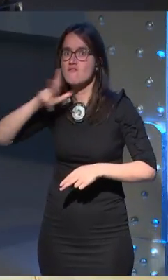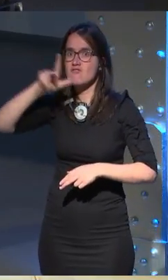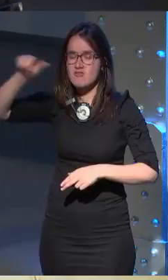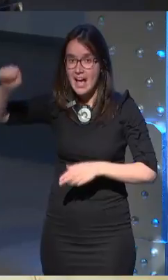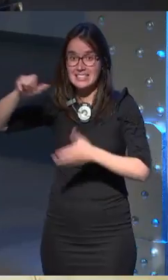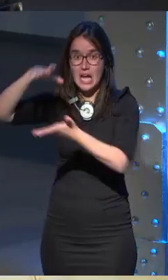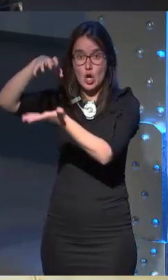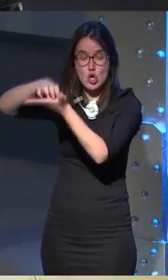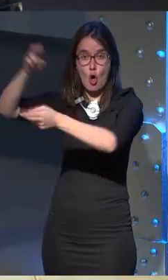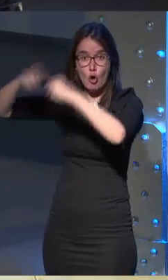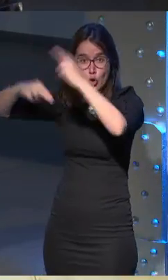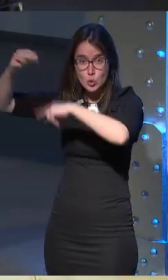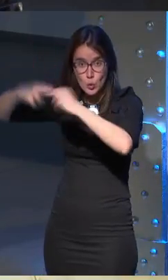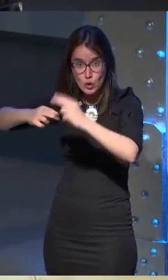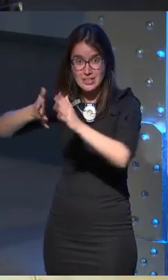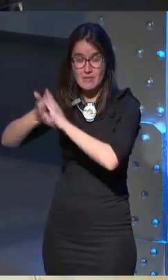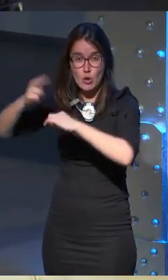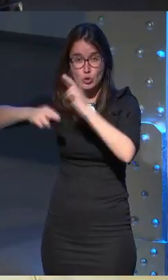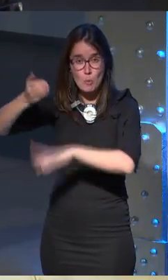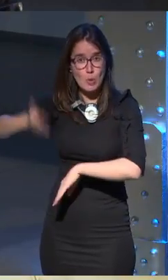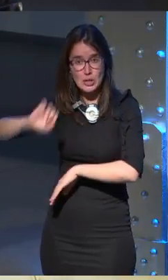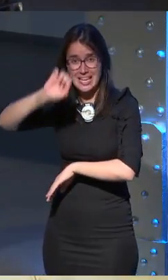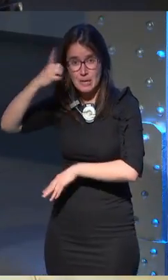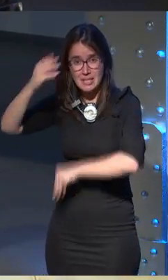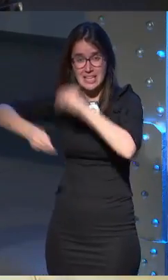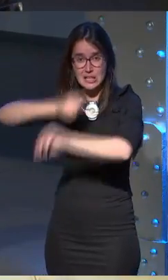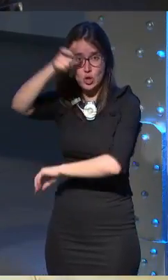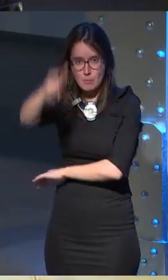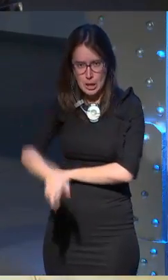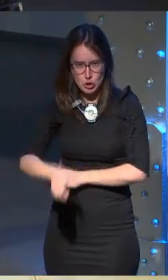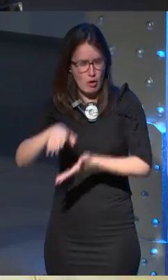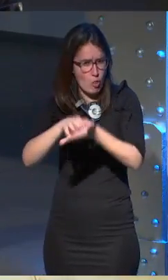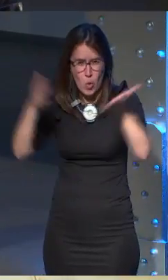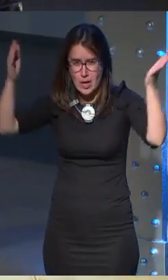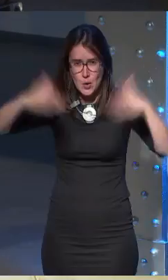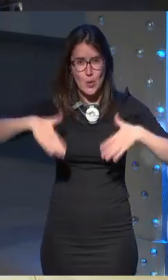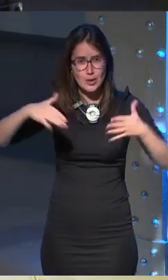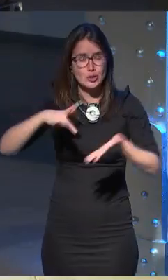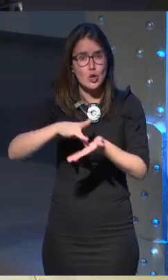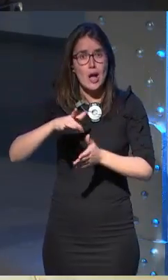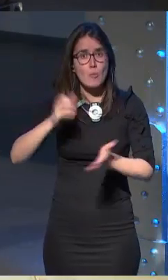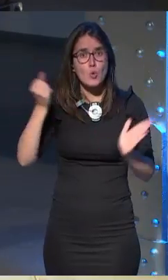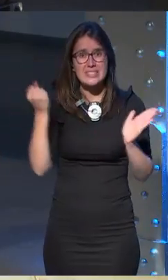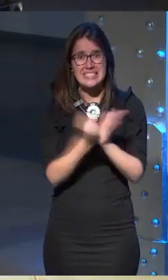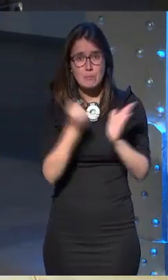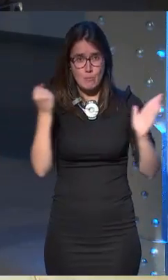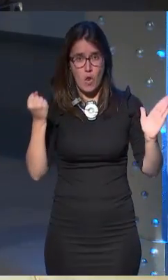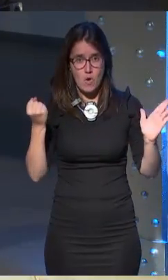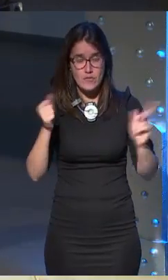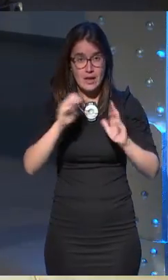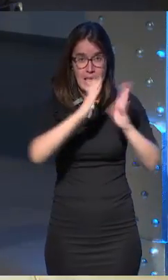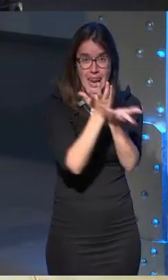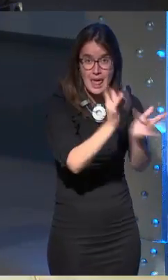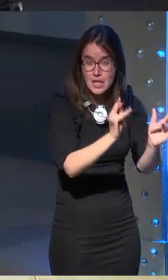else. But that building, the most important thing the human being has built, is